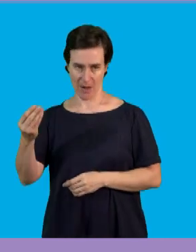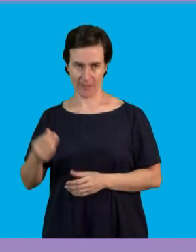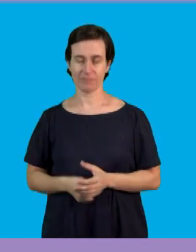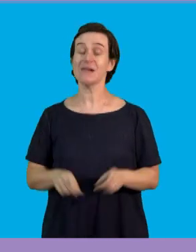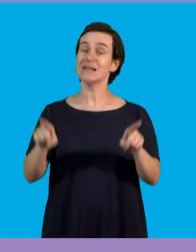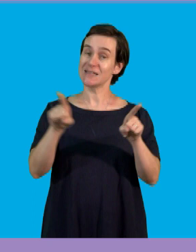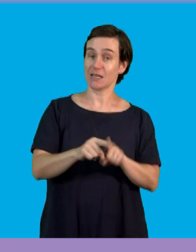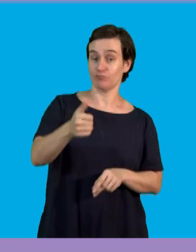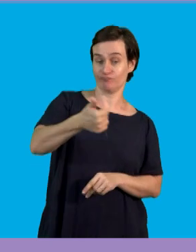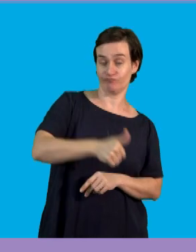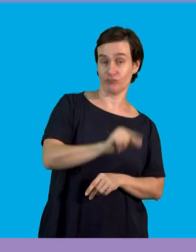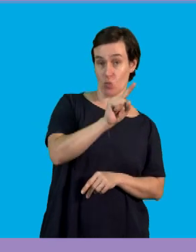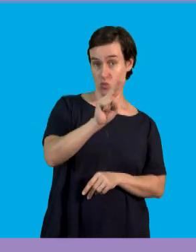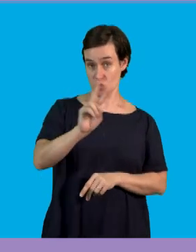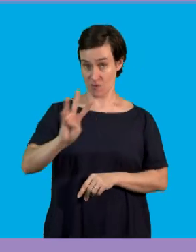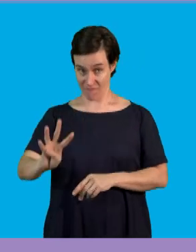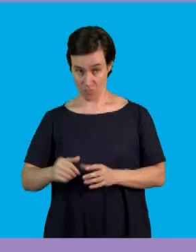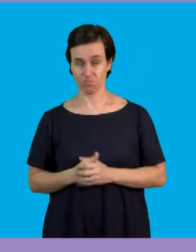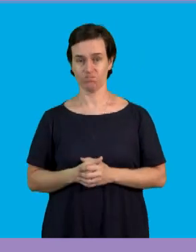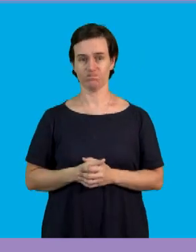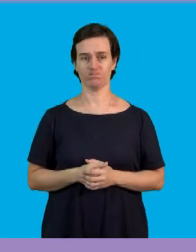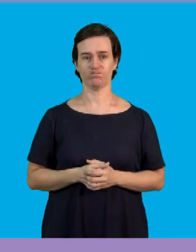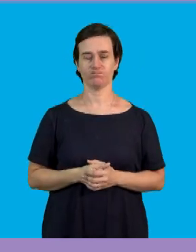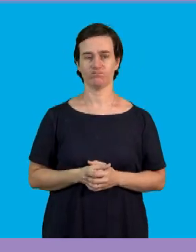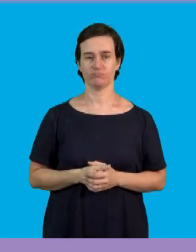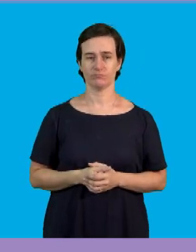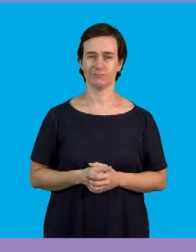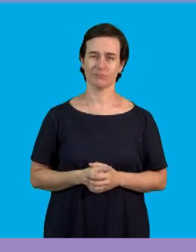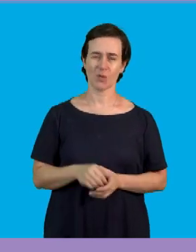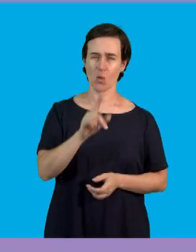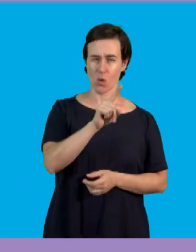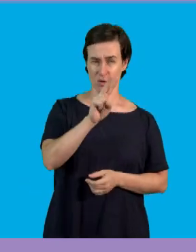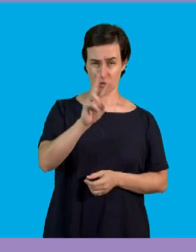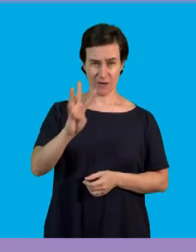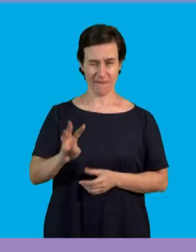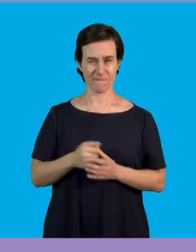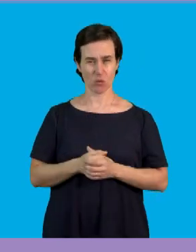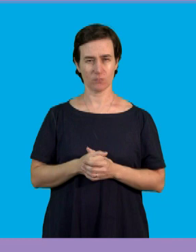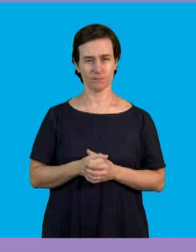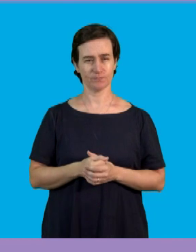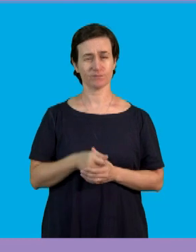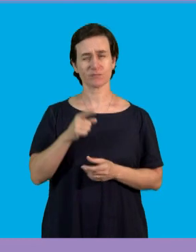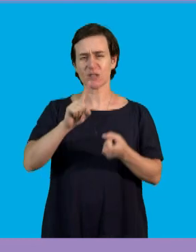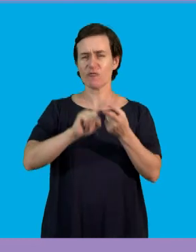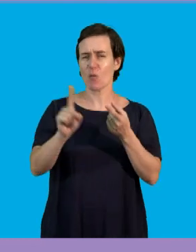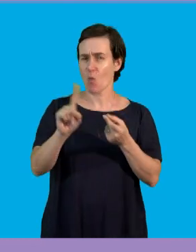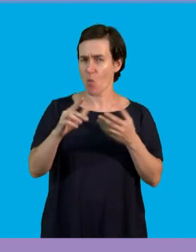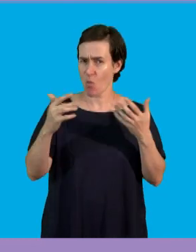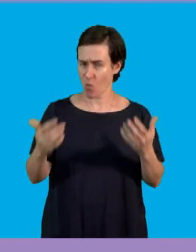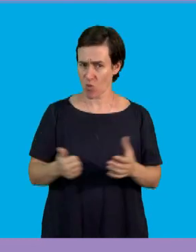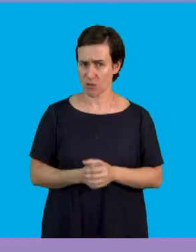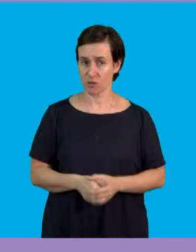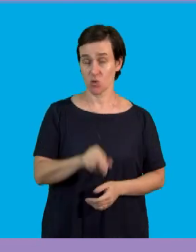You are going to do the same thing for 124, and you are going to see that 124 actually comes